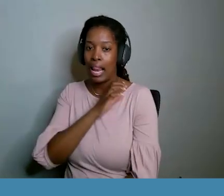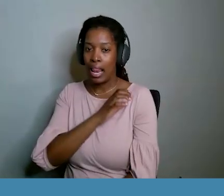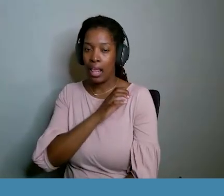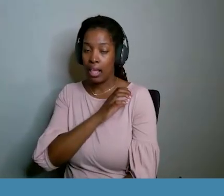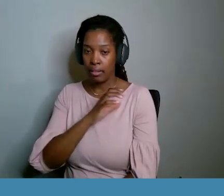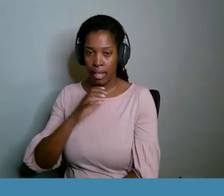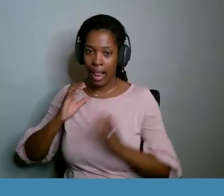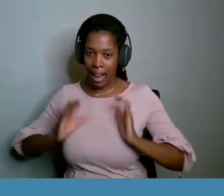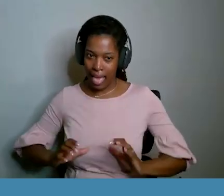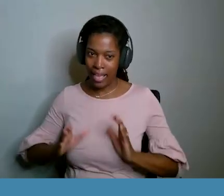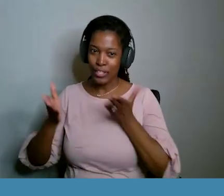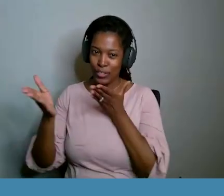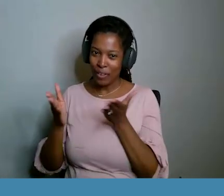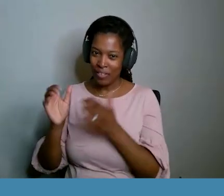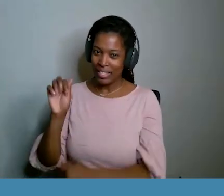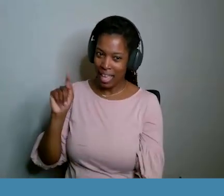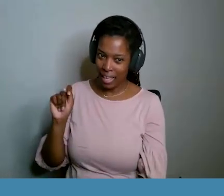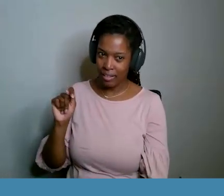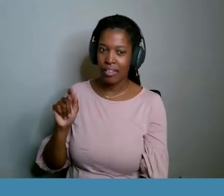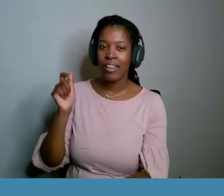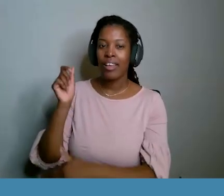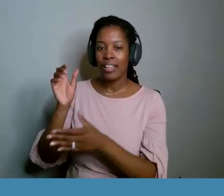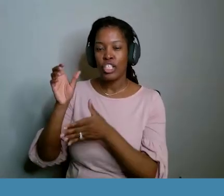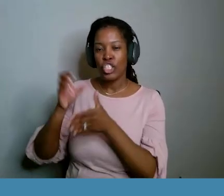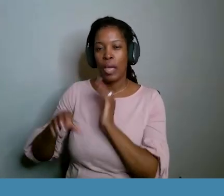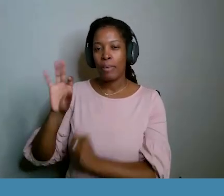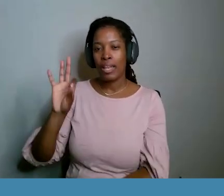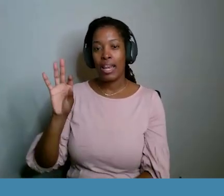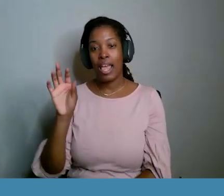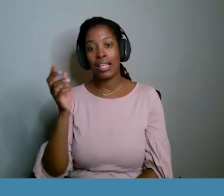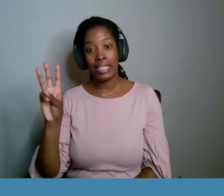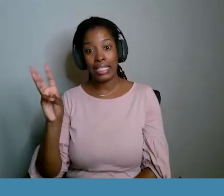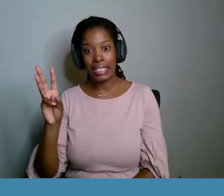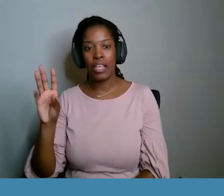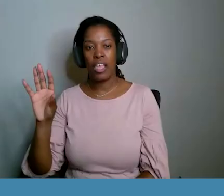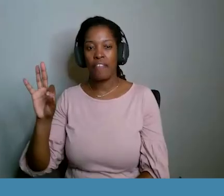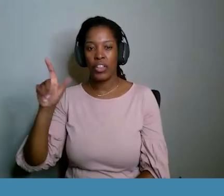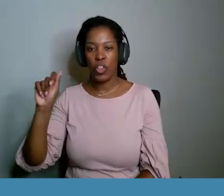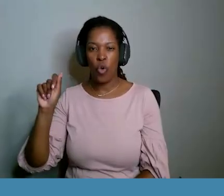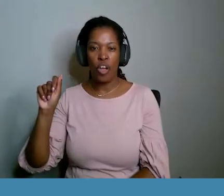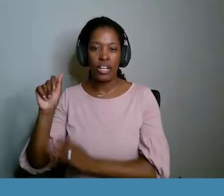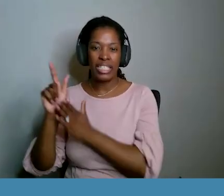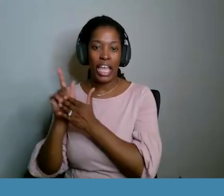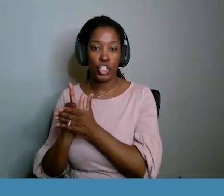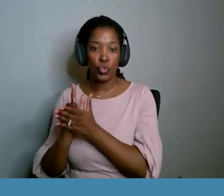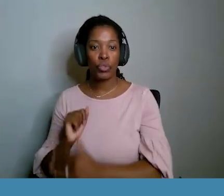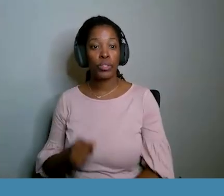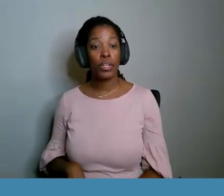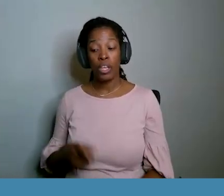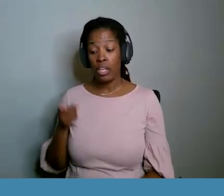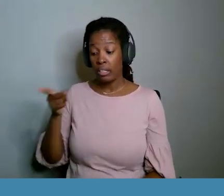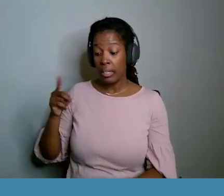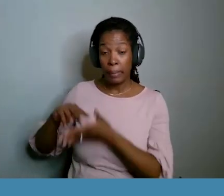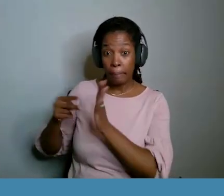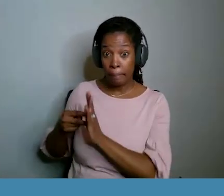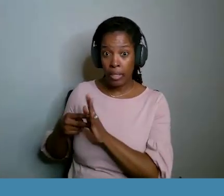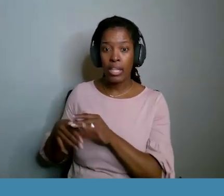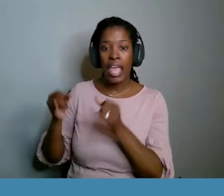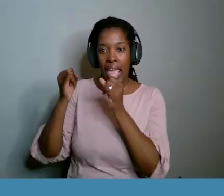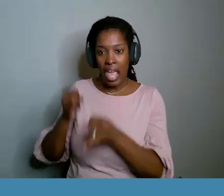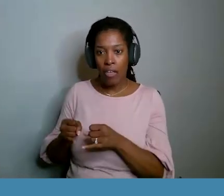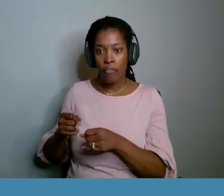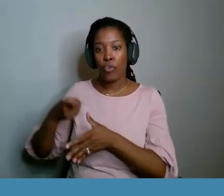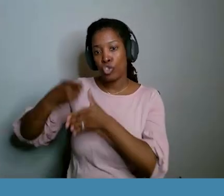916 of the Florida statutes. And so what the Forensic Client Services Act means is that an individual has been charged with a felony